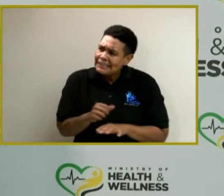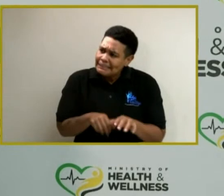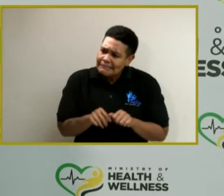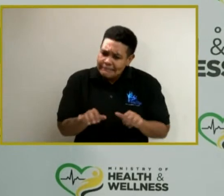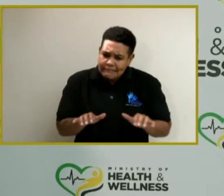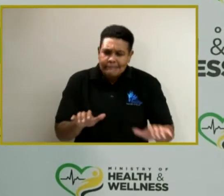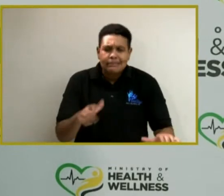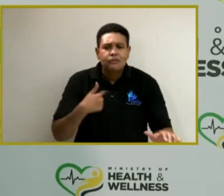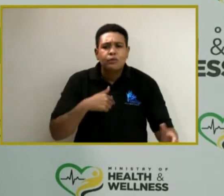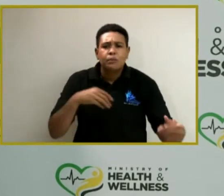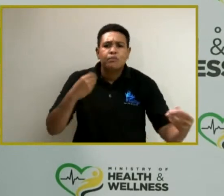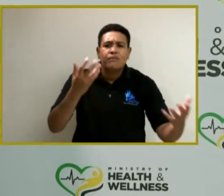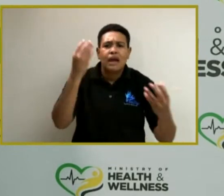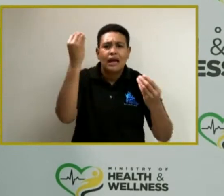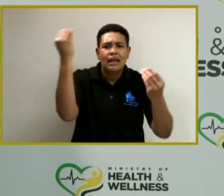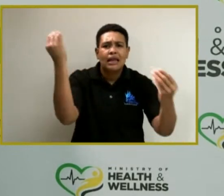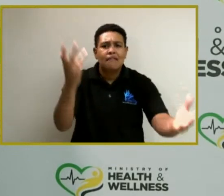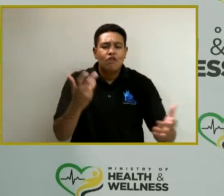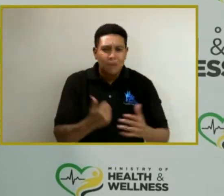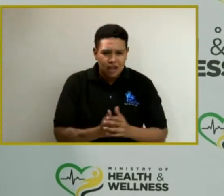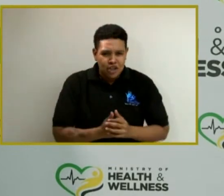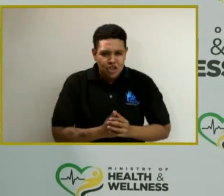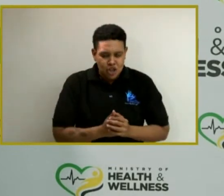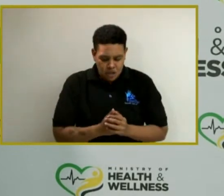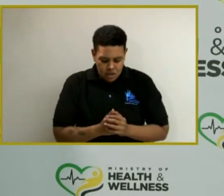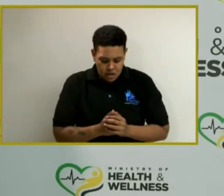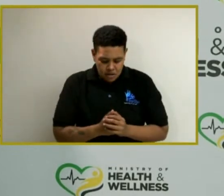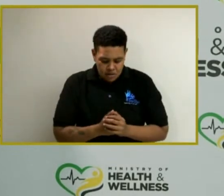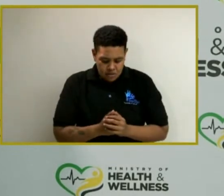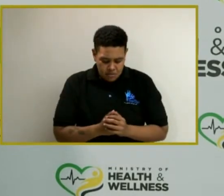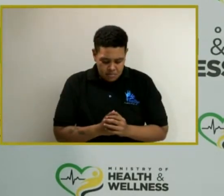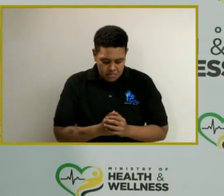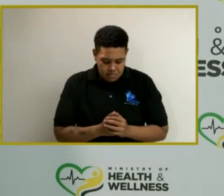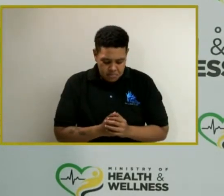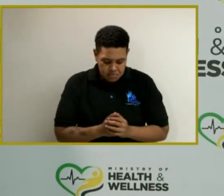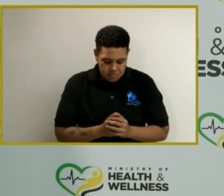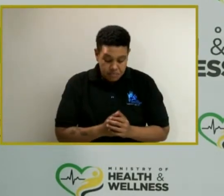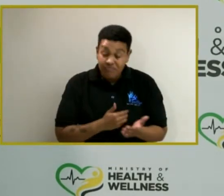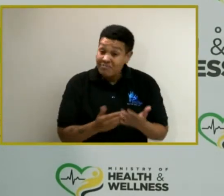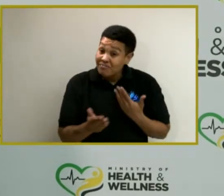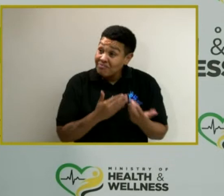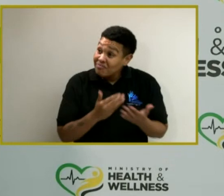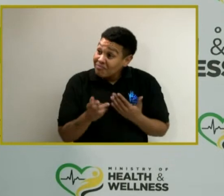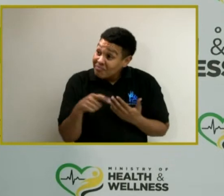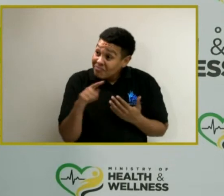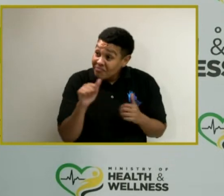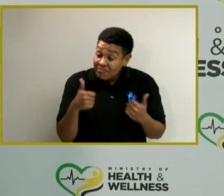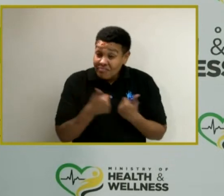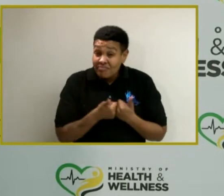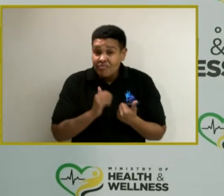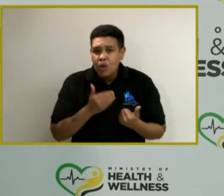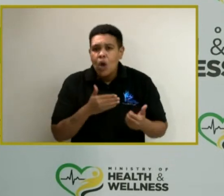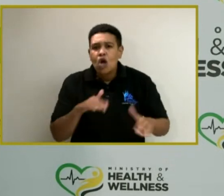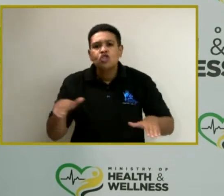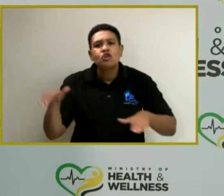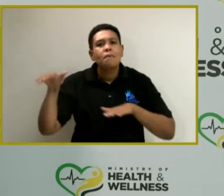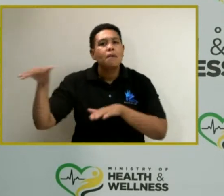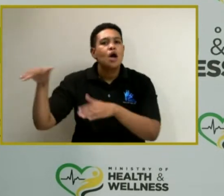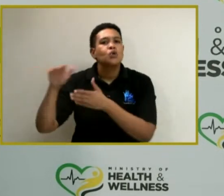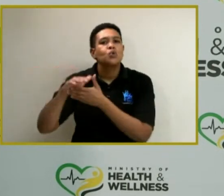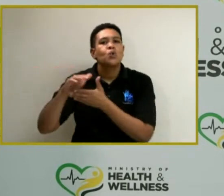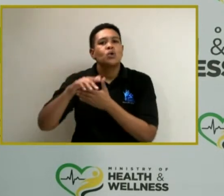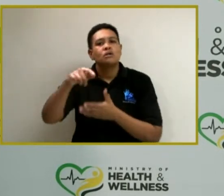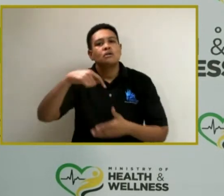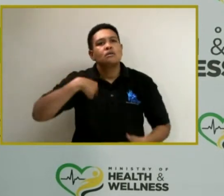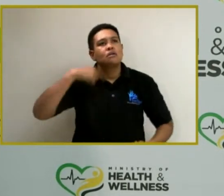continue to provide information. And, you know, despite those challenges, our children are back in school, which I